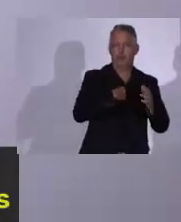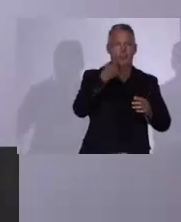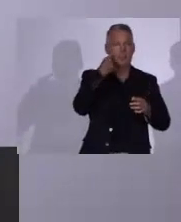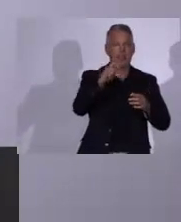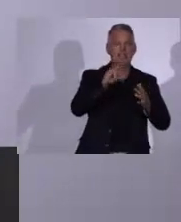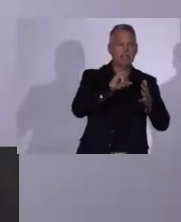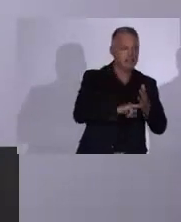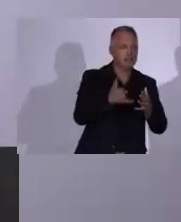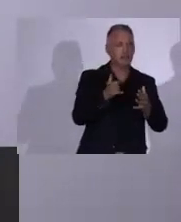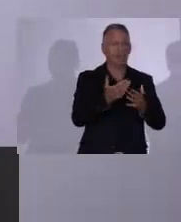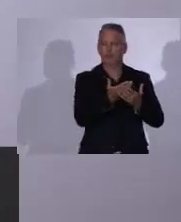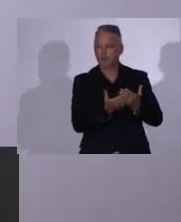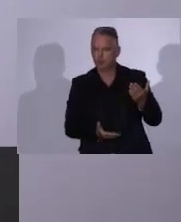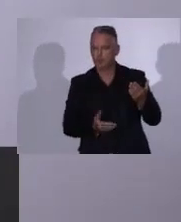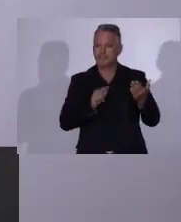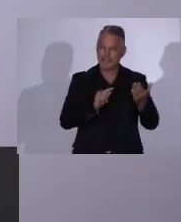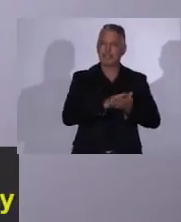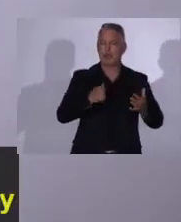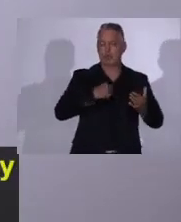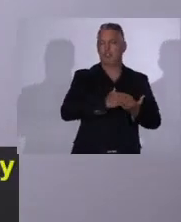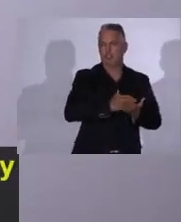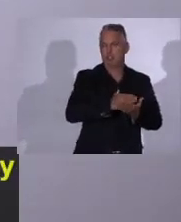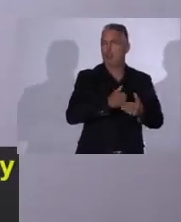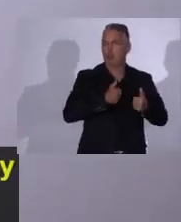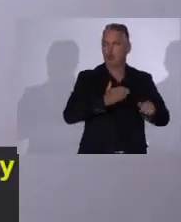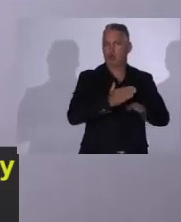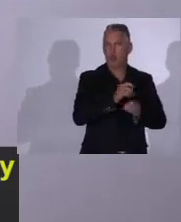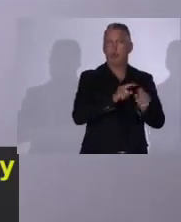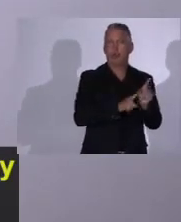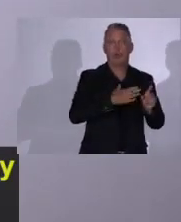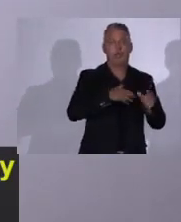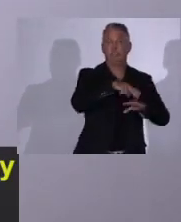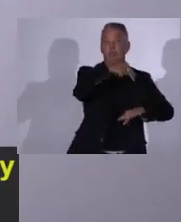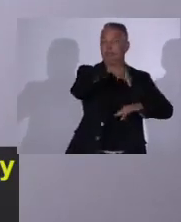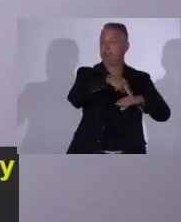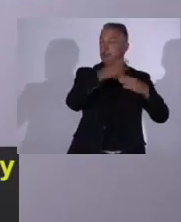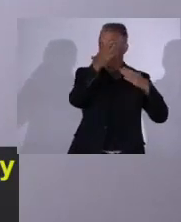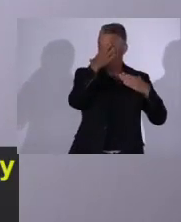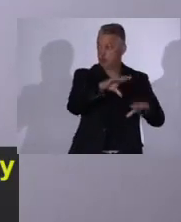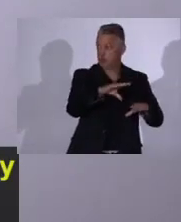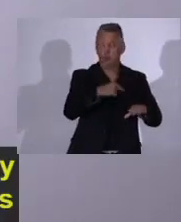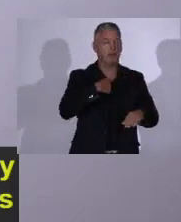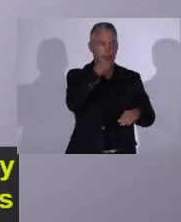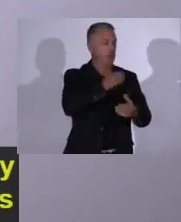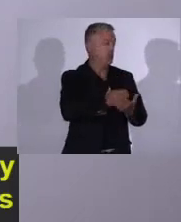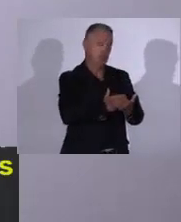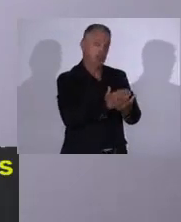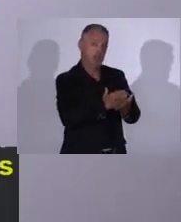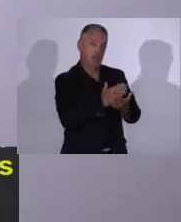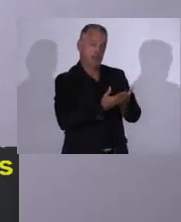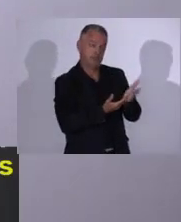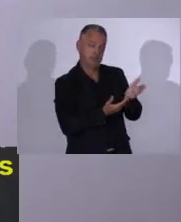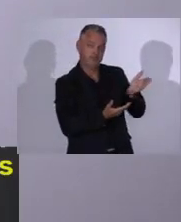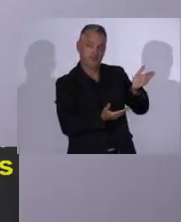for us to share the good work that's being done by our gymnastics coaches and to be able to share the different benefits that are